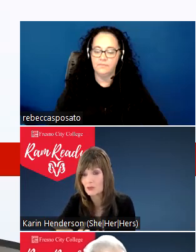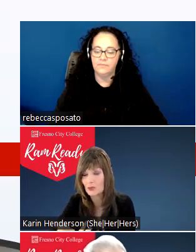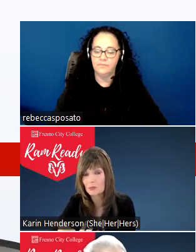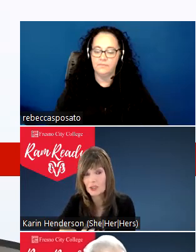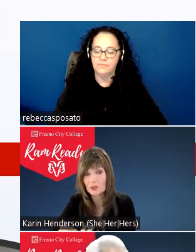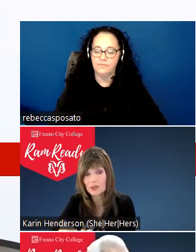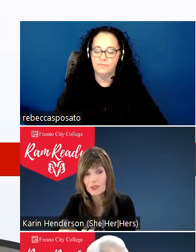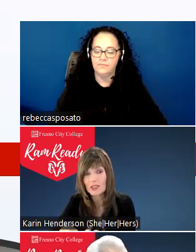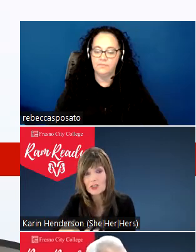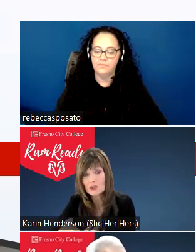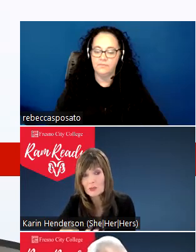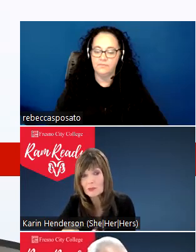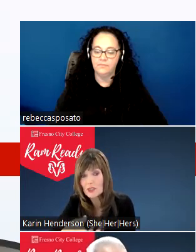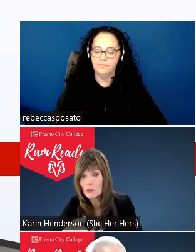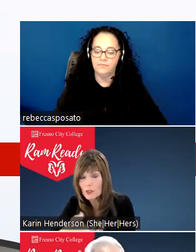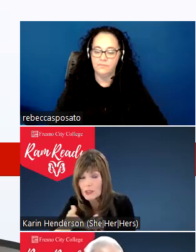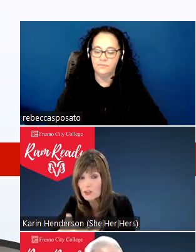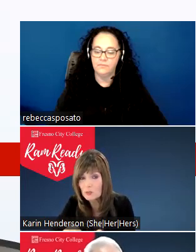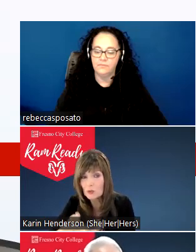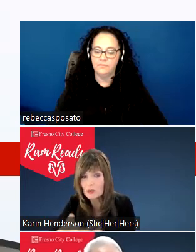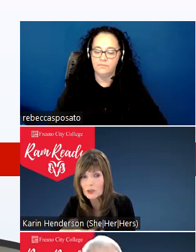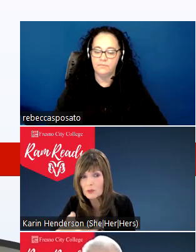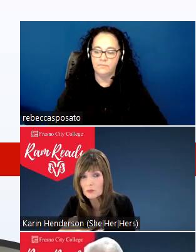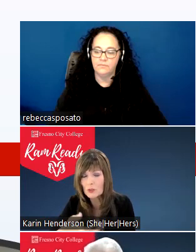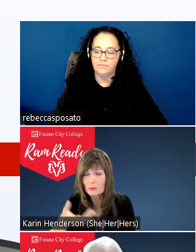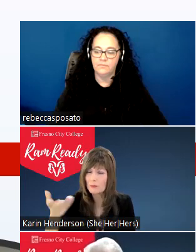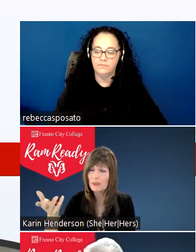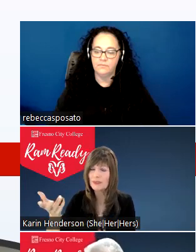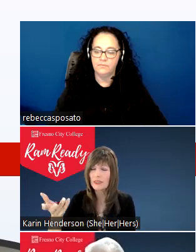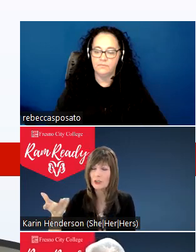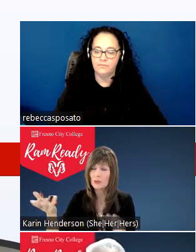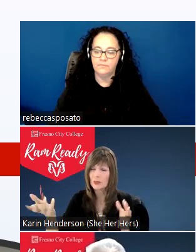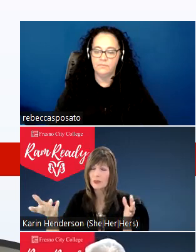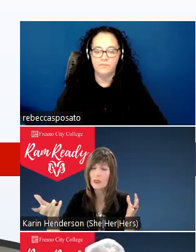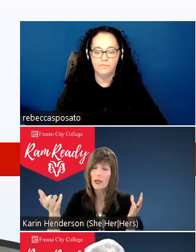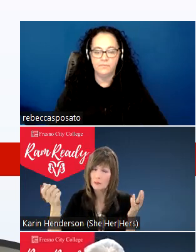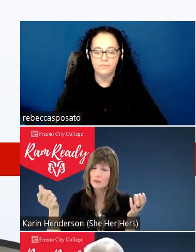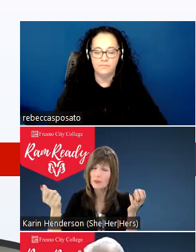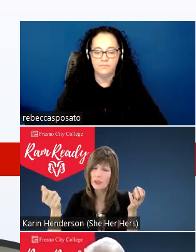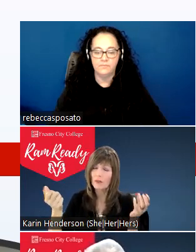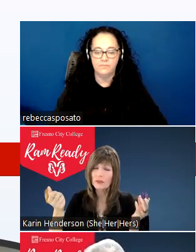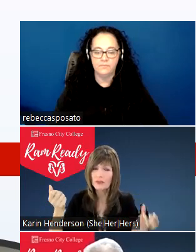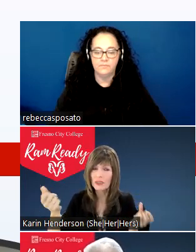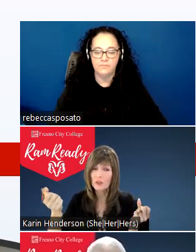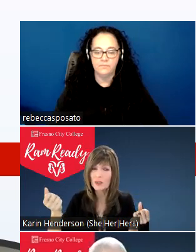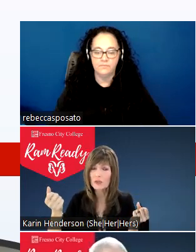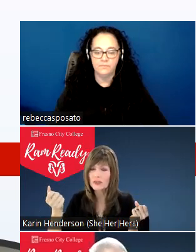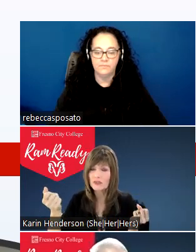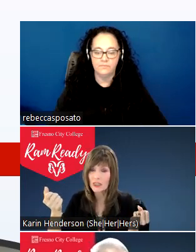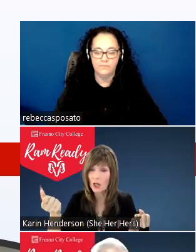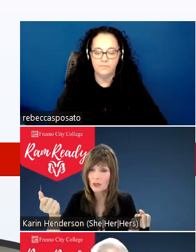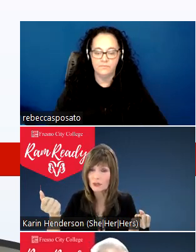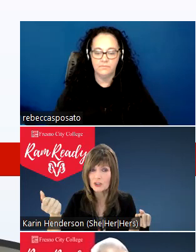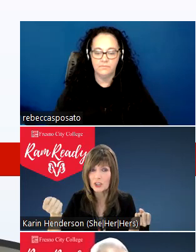to pursue a major in. So maybe they want to explore a little bit more. Maybe they say, you know what, I'm pretty confident that I want to